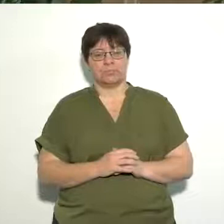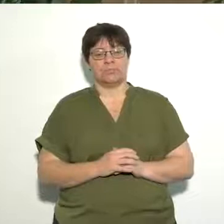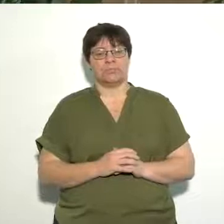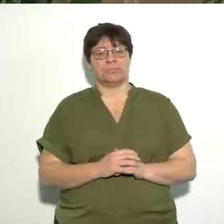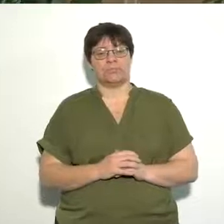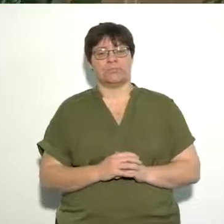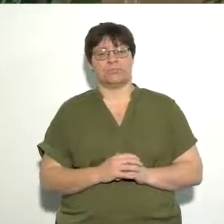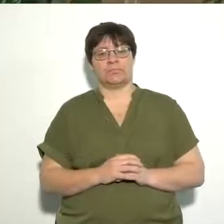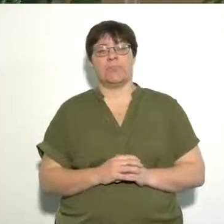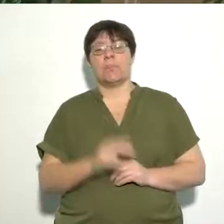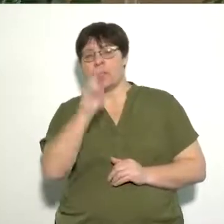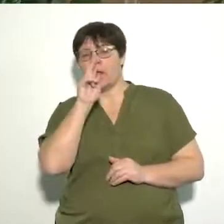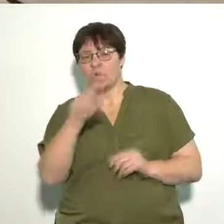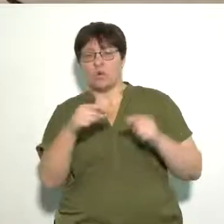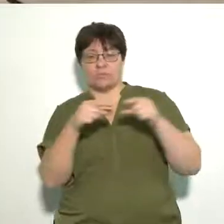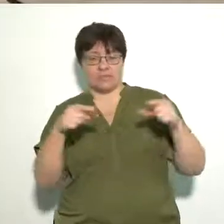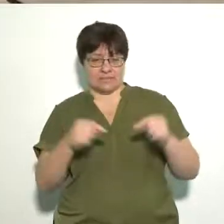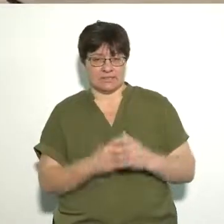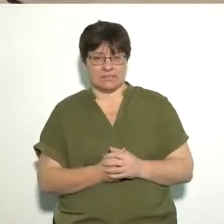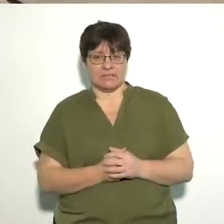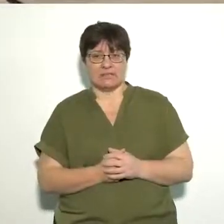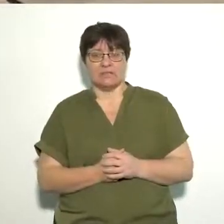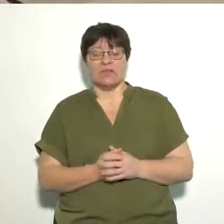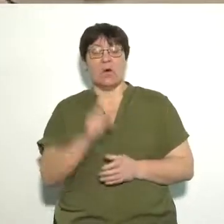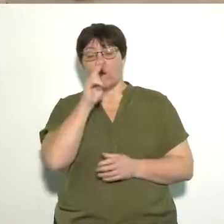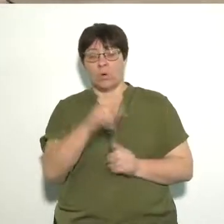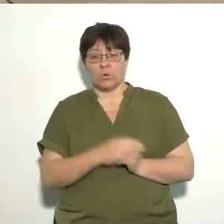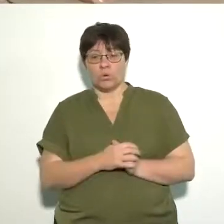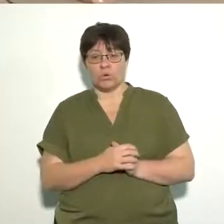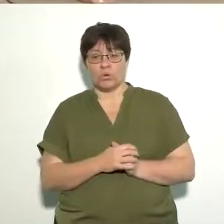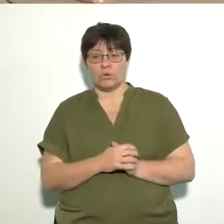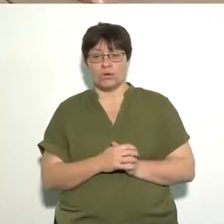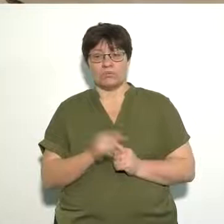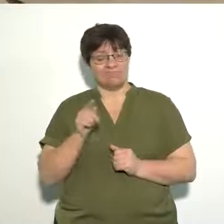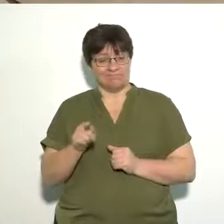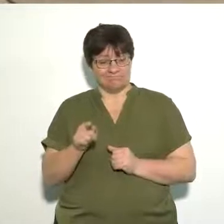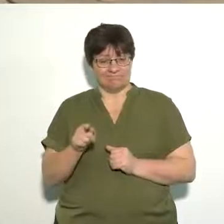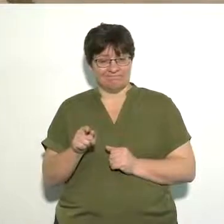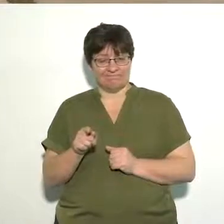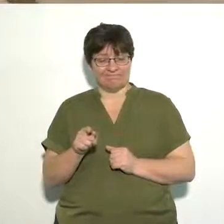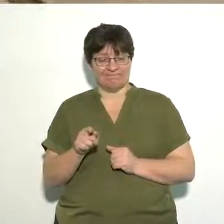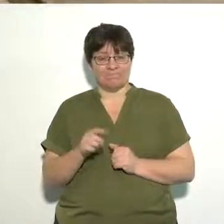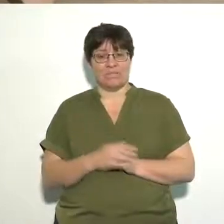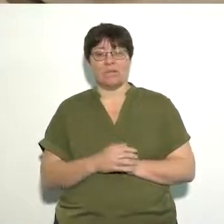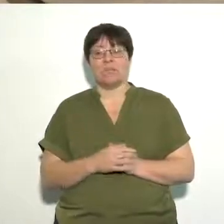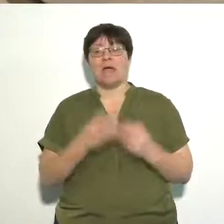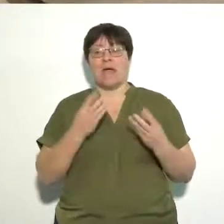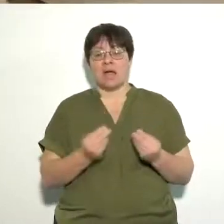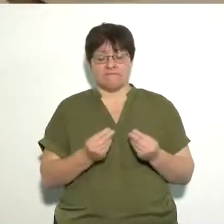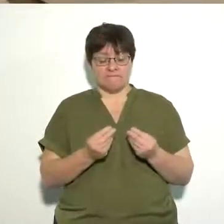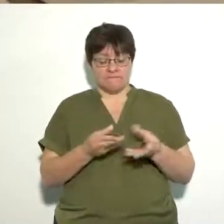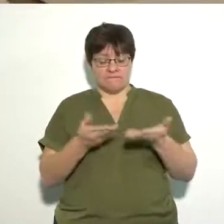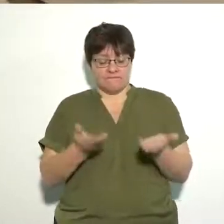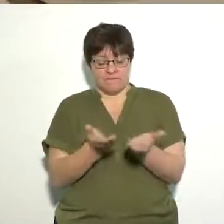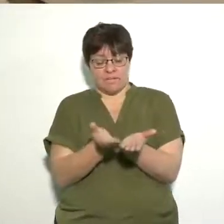Let's have a look at the pieces. Right, if you look at this piece here on the left-hand side, I have folded it